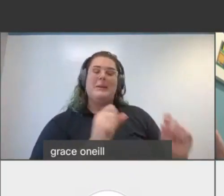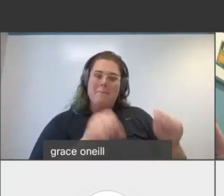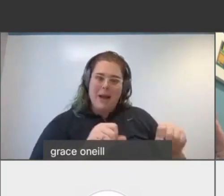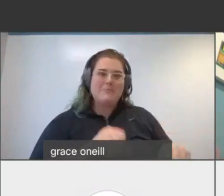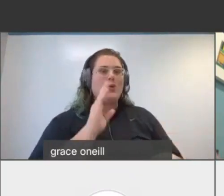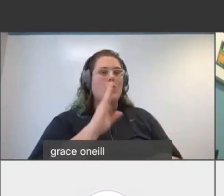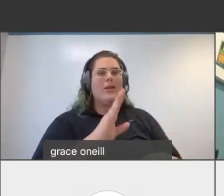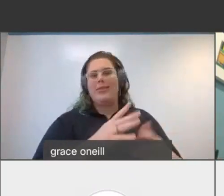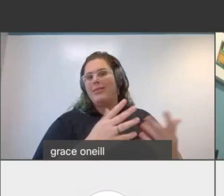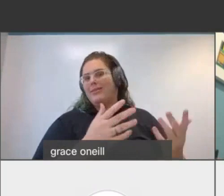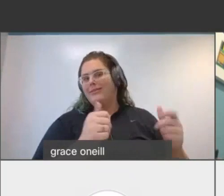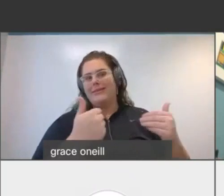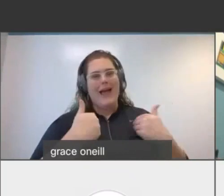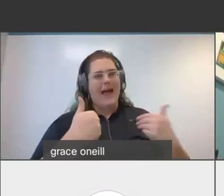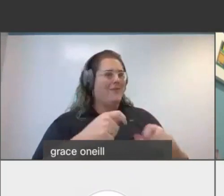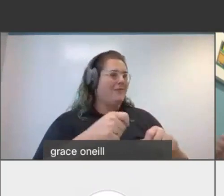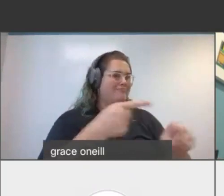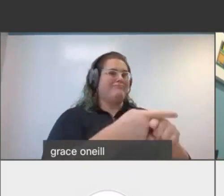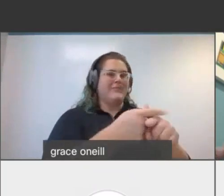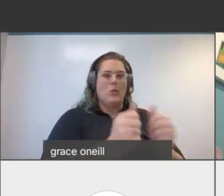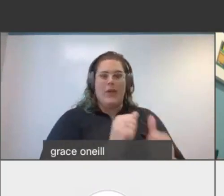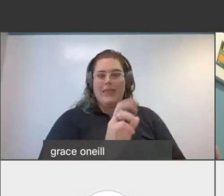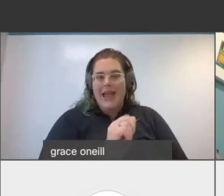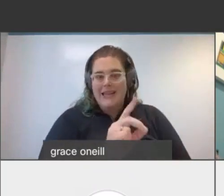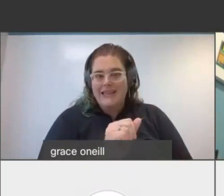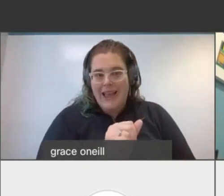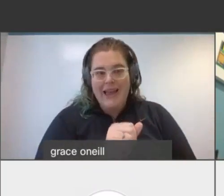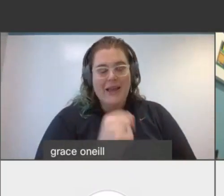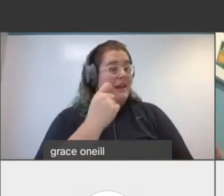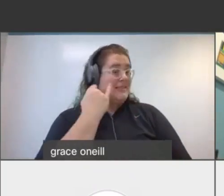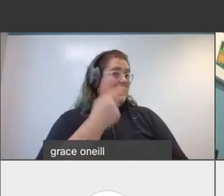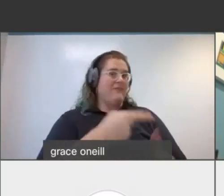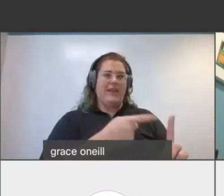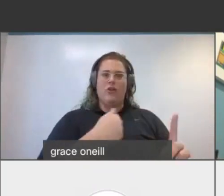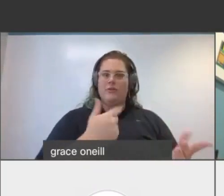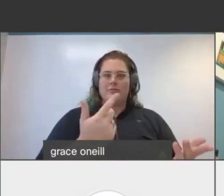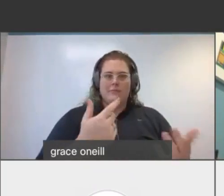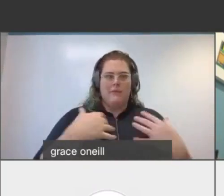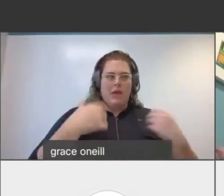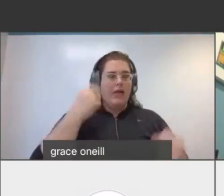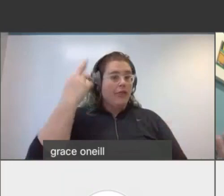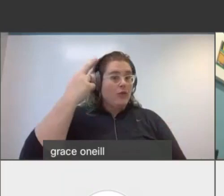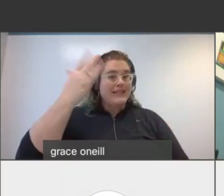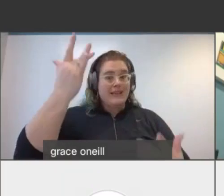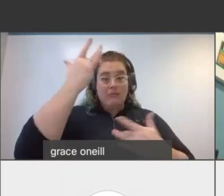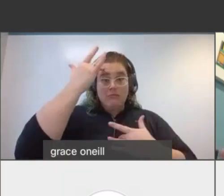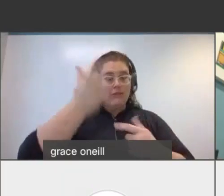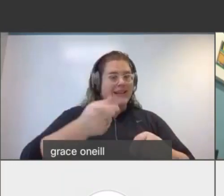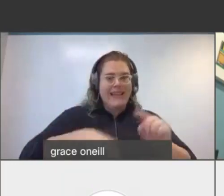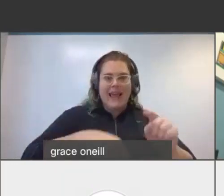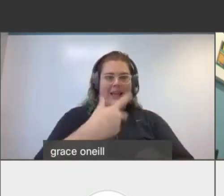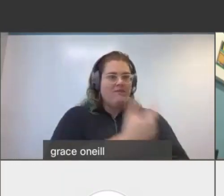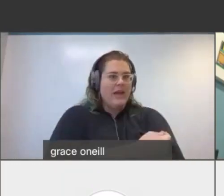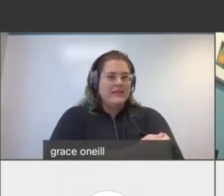ADA, as well as, because if a person can't get the vaccine for a health reason, then, you